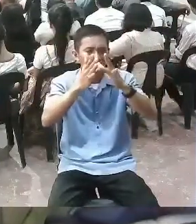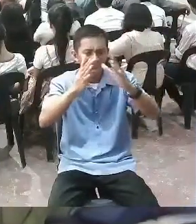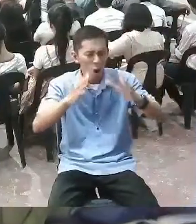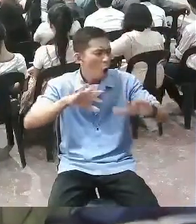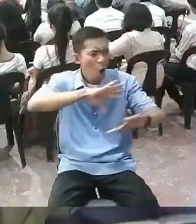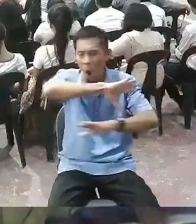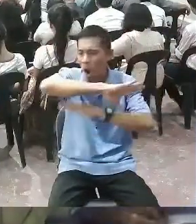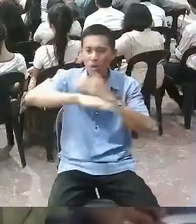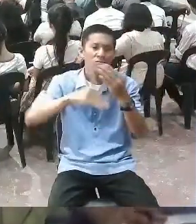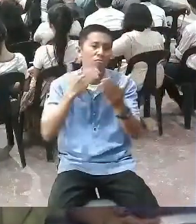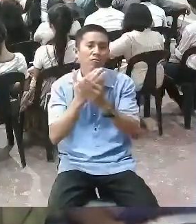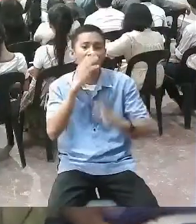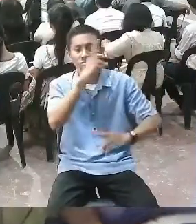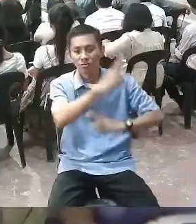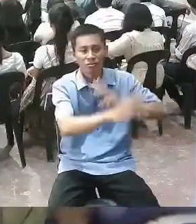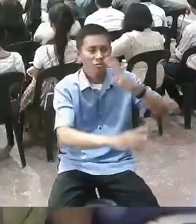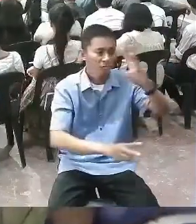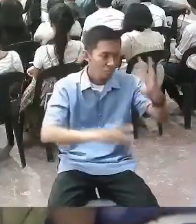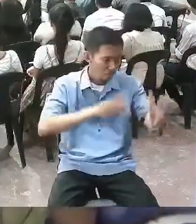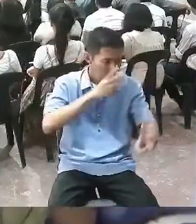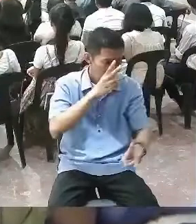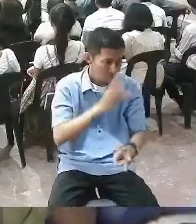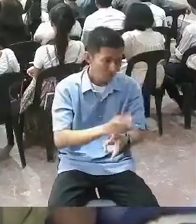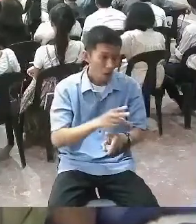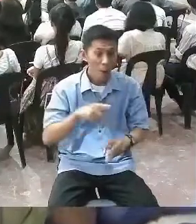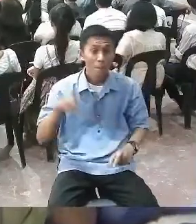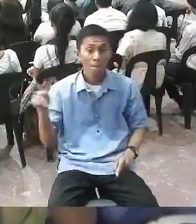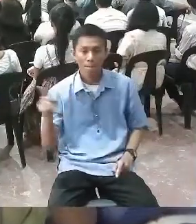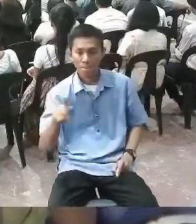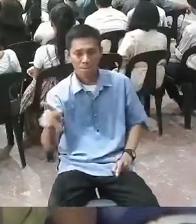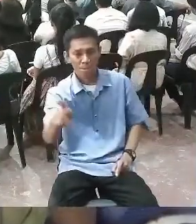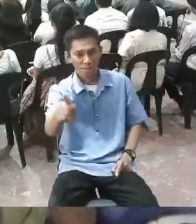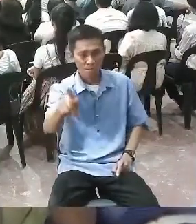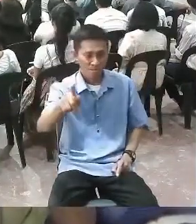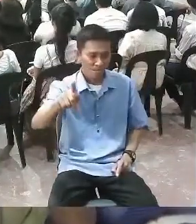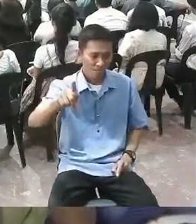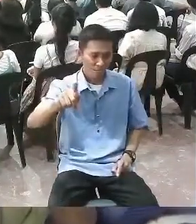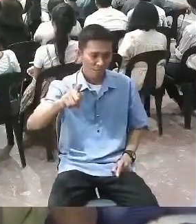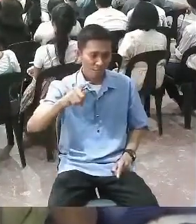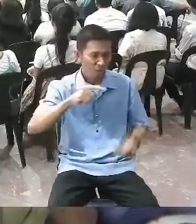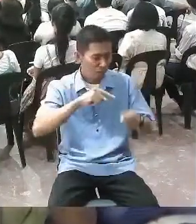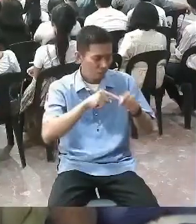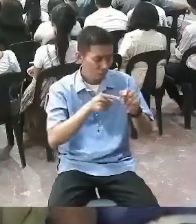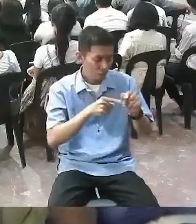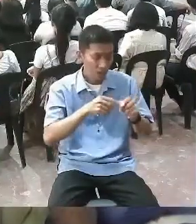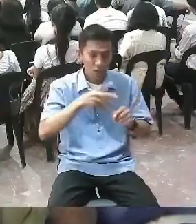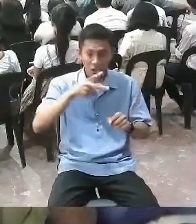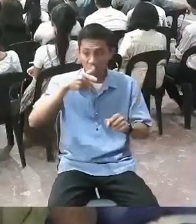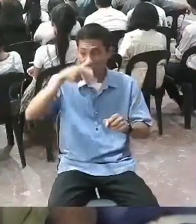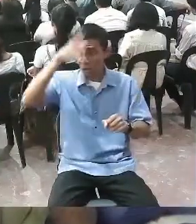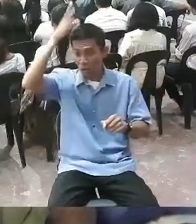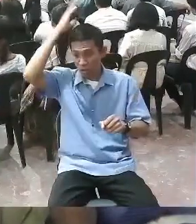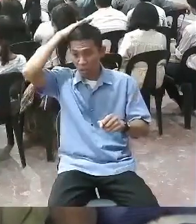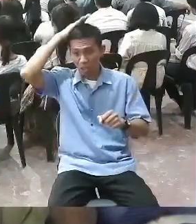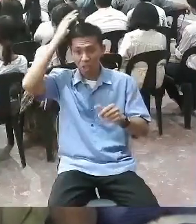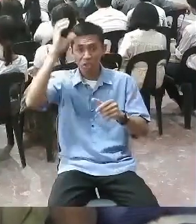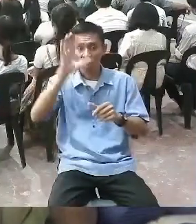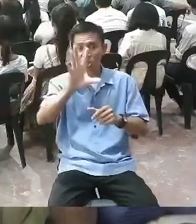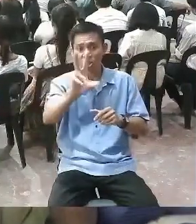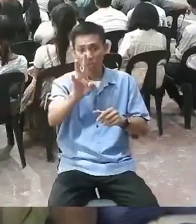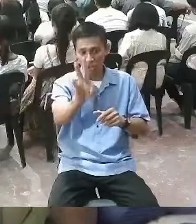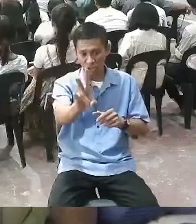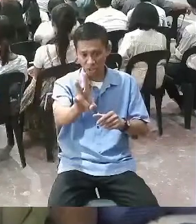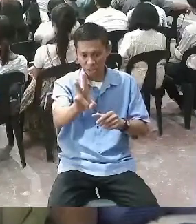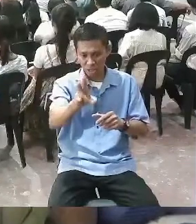lived since Jesus was the Apostle Paul. But when you study Romans chapter 7, the Apostle Paul